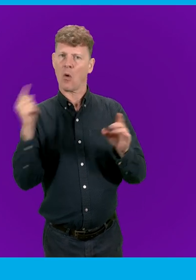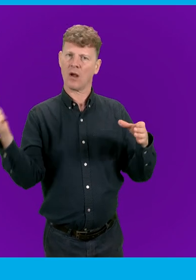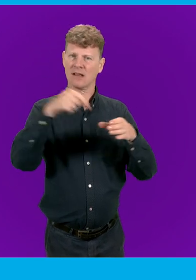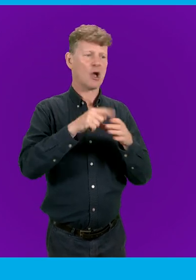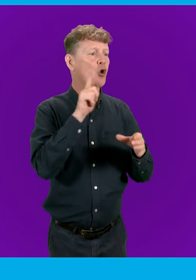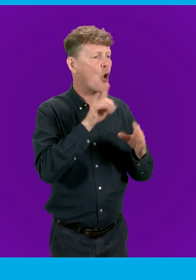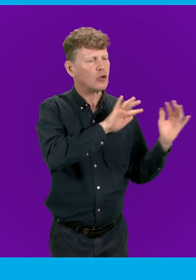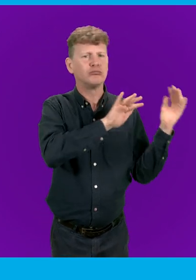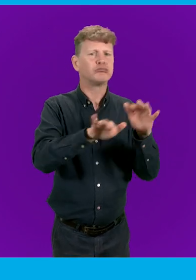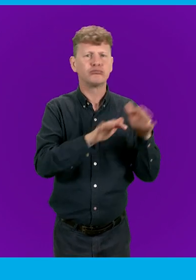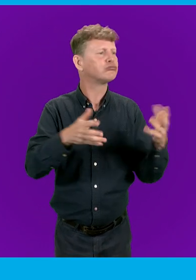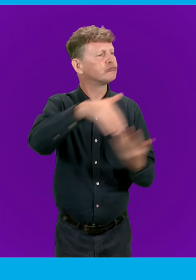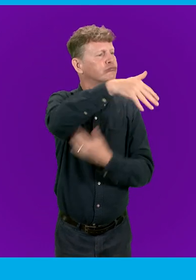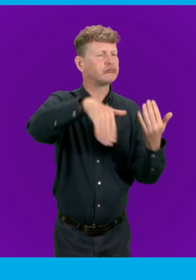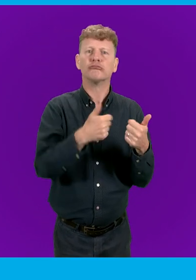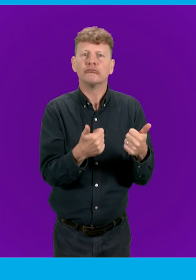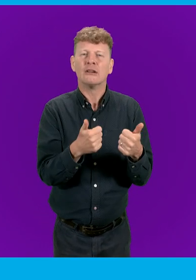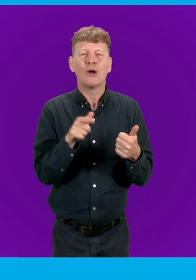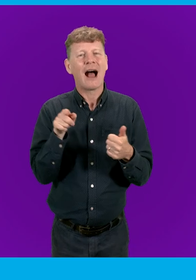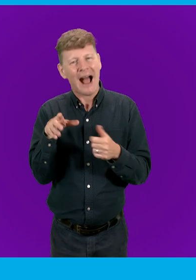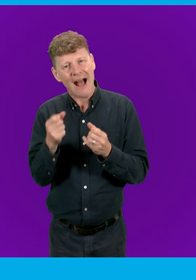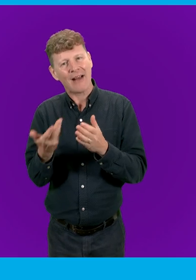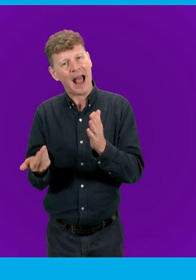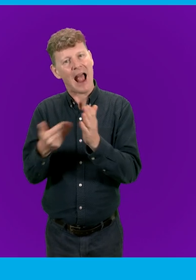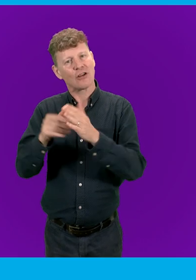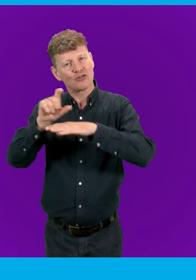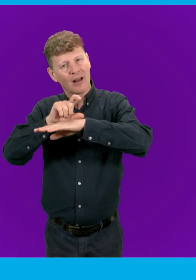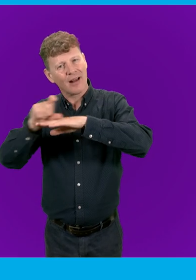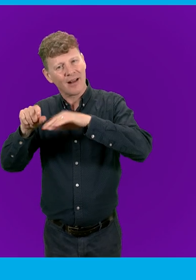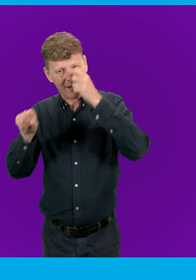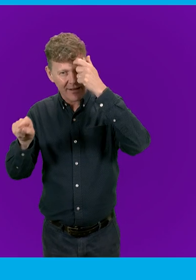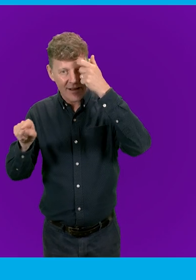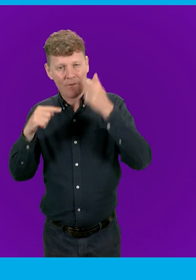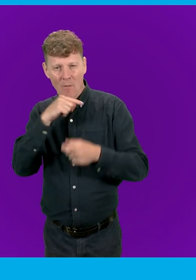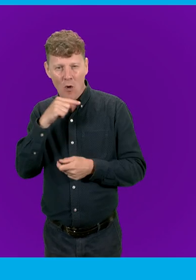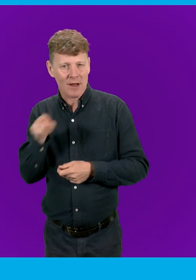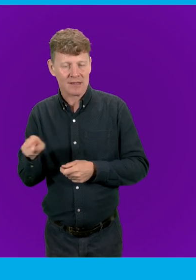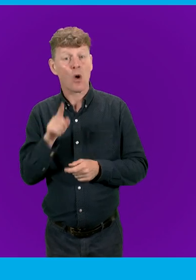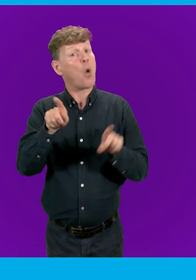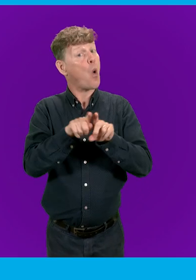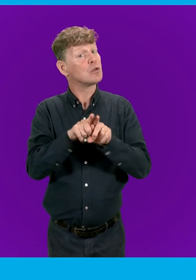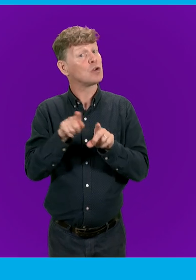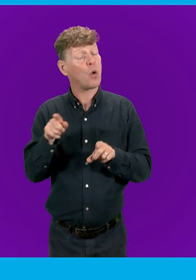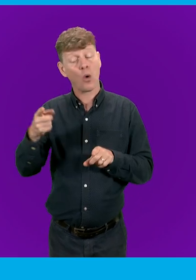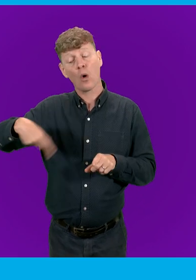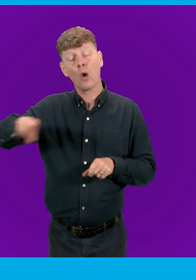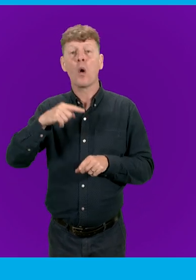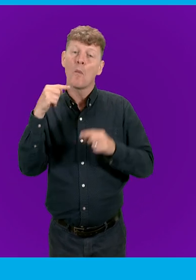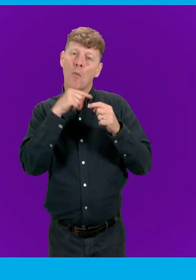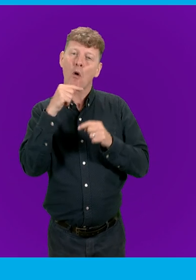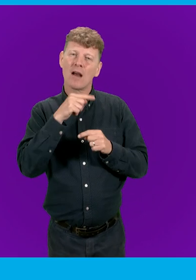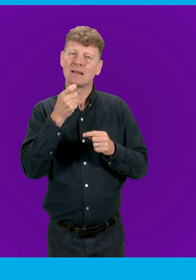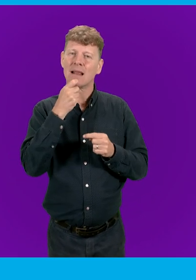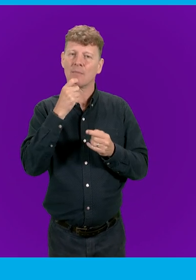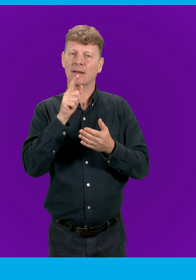girls. So I think it is an extra step. I also think boys can be a bit later